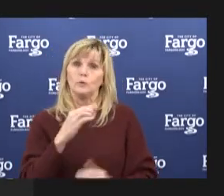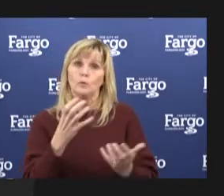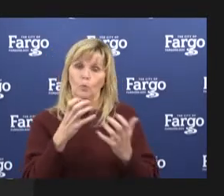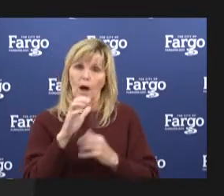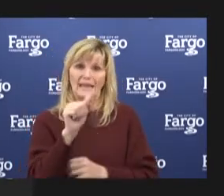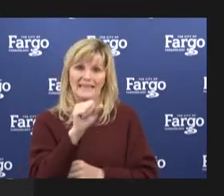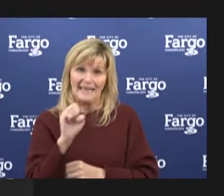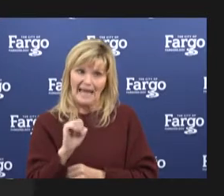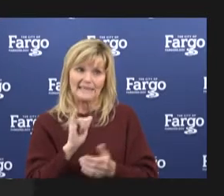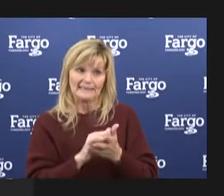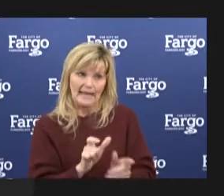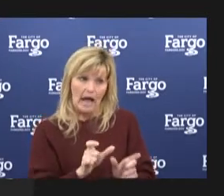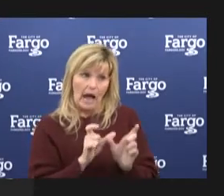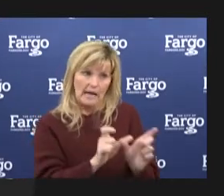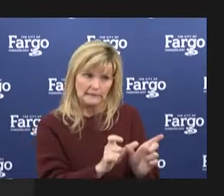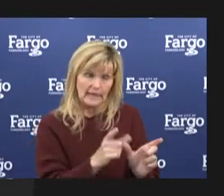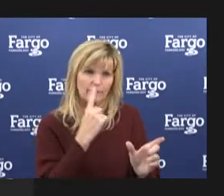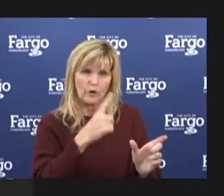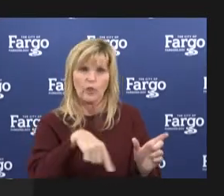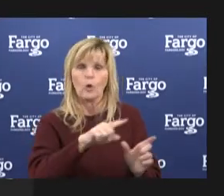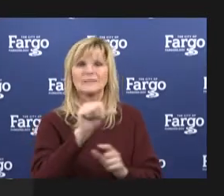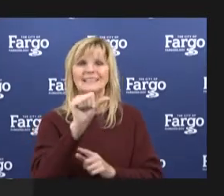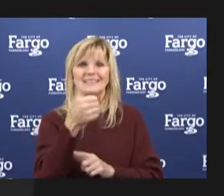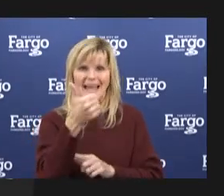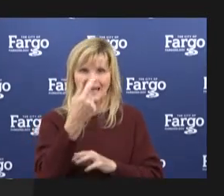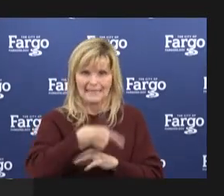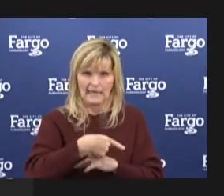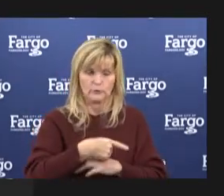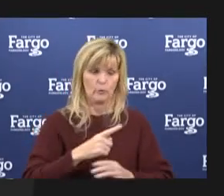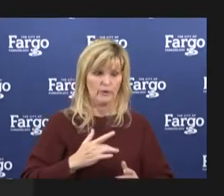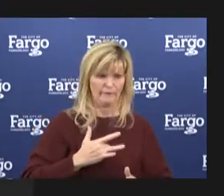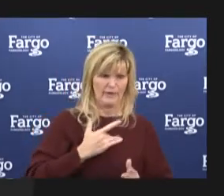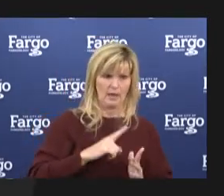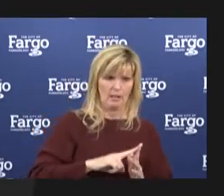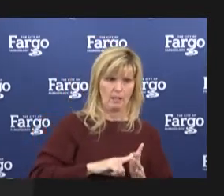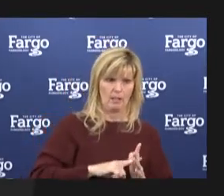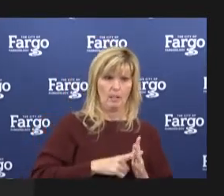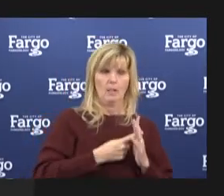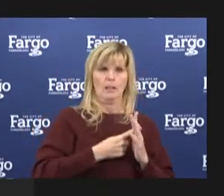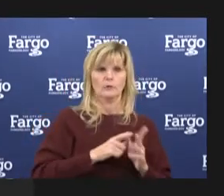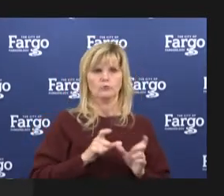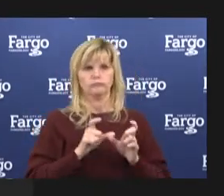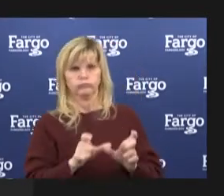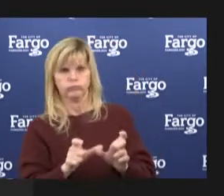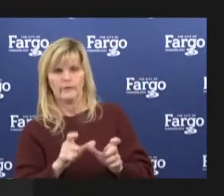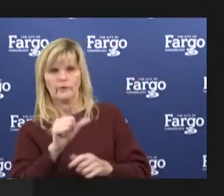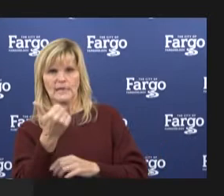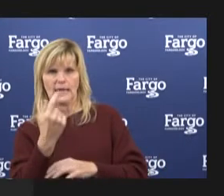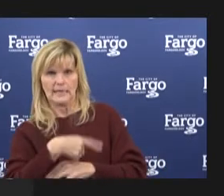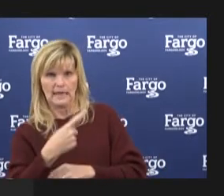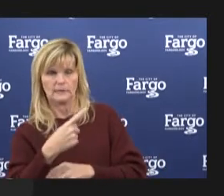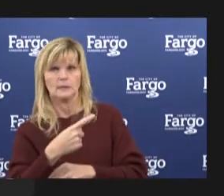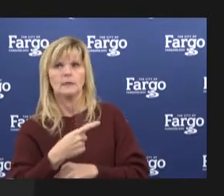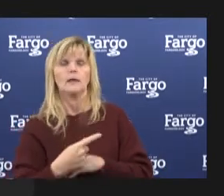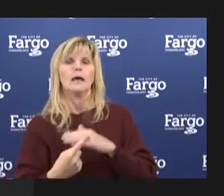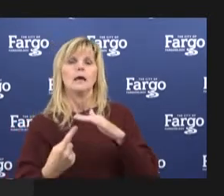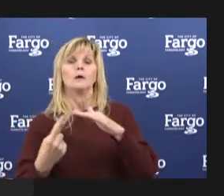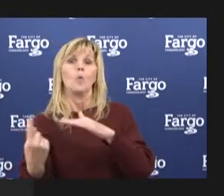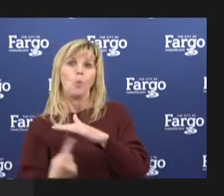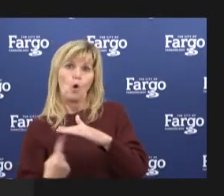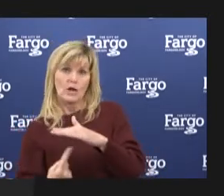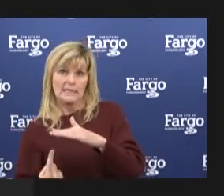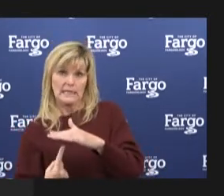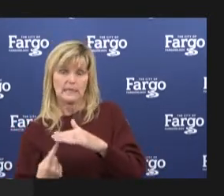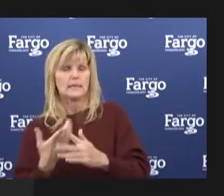to isolate for that 10 days from symptom onset or from the test date if you're asymptomatic. And that quarantine is one of the